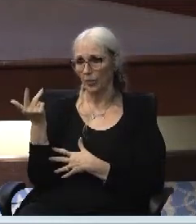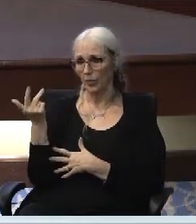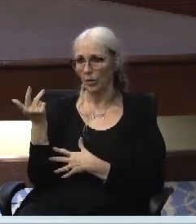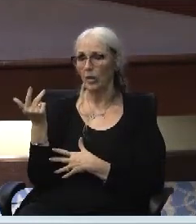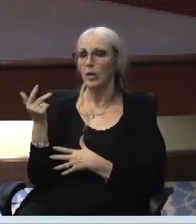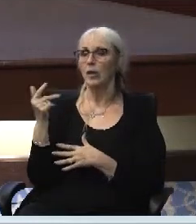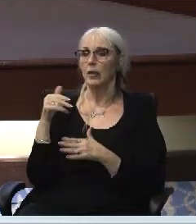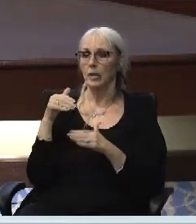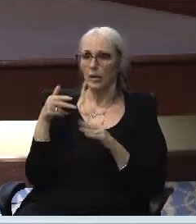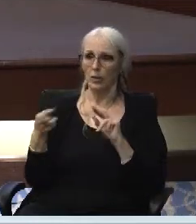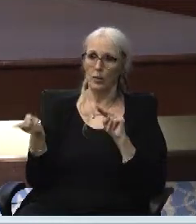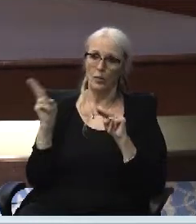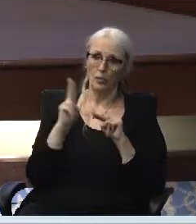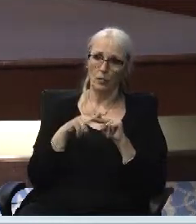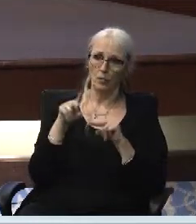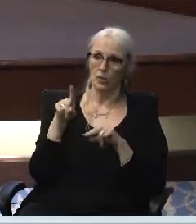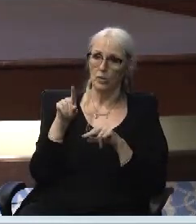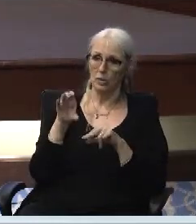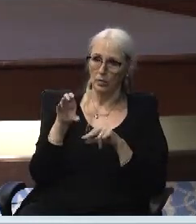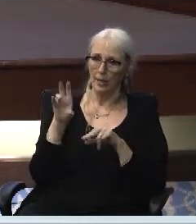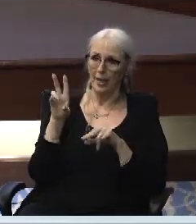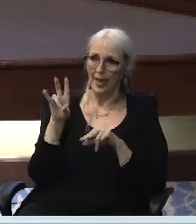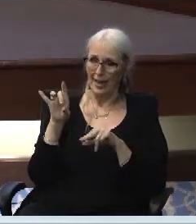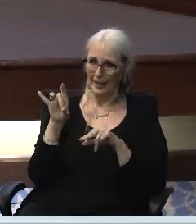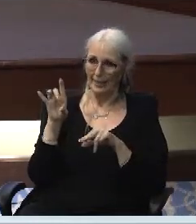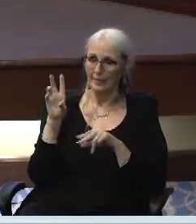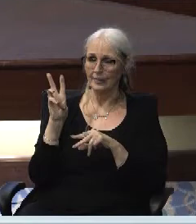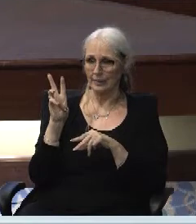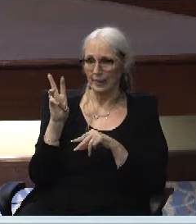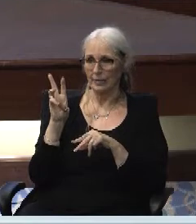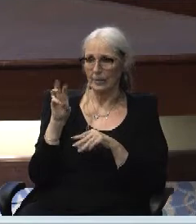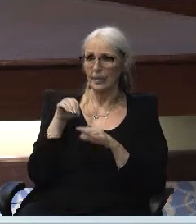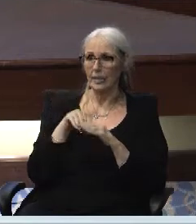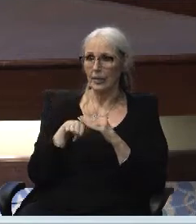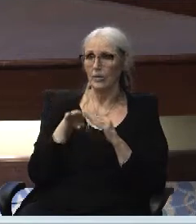running average had increased to 186.